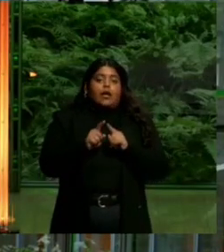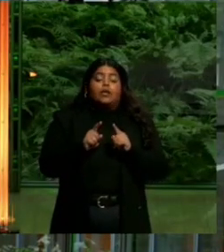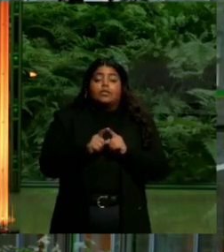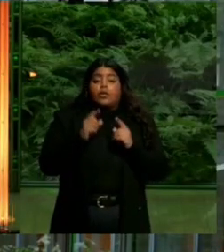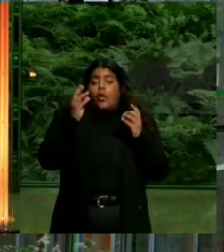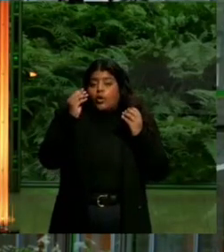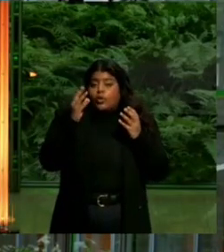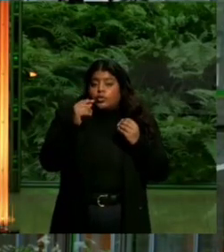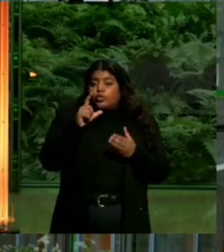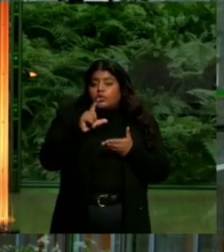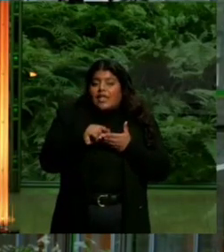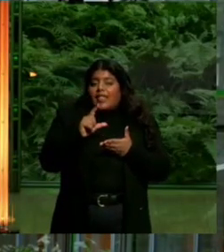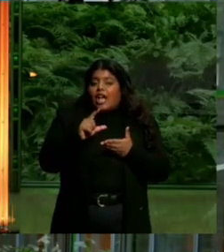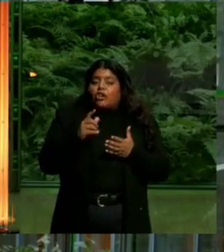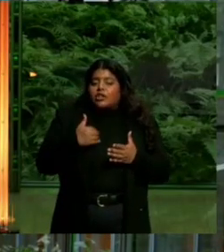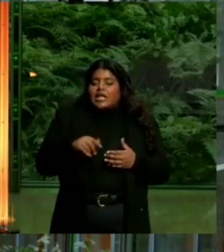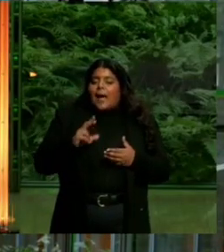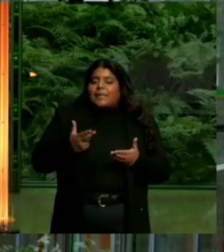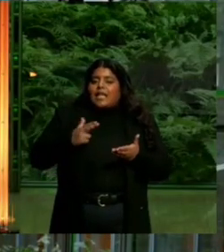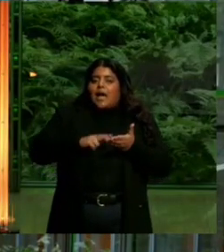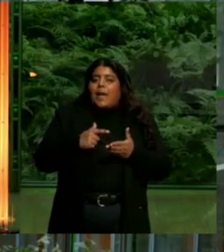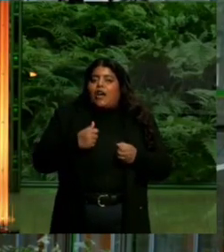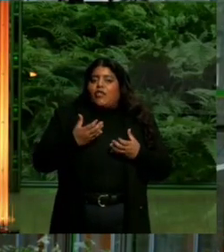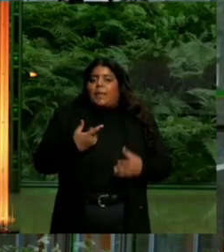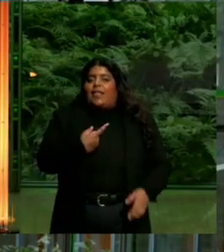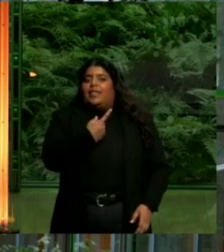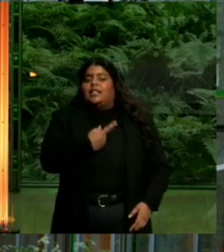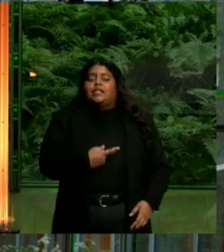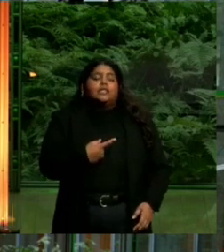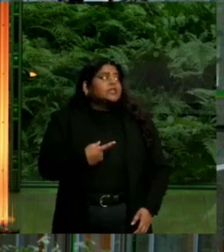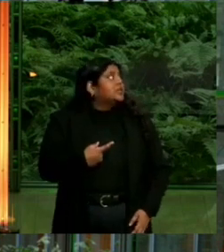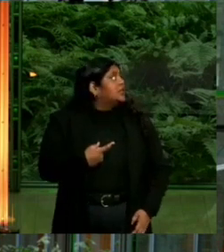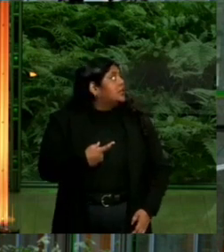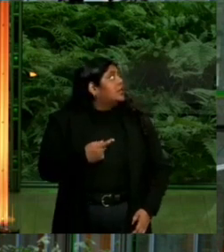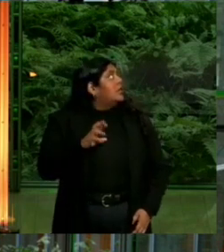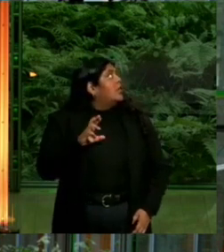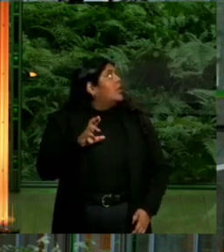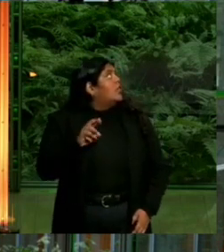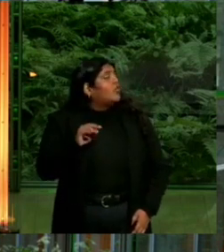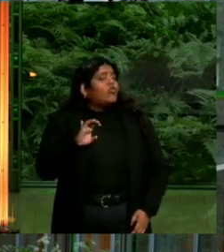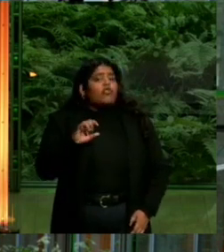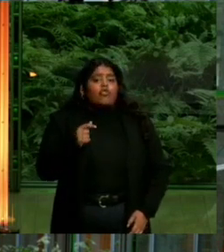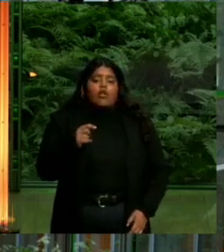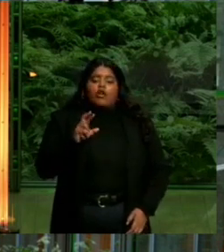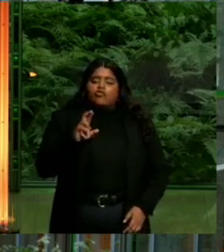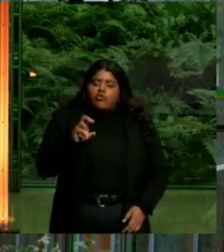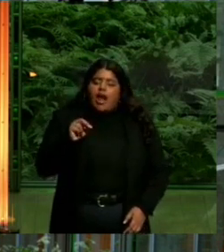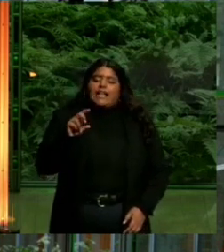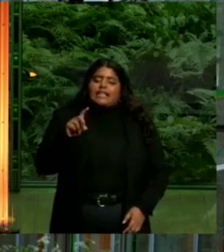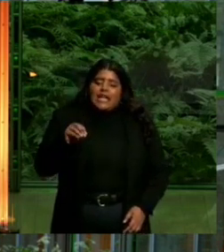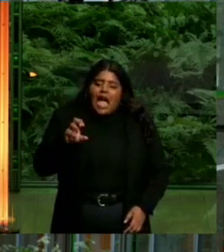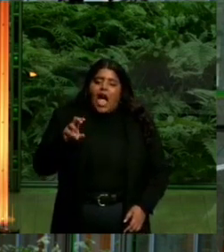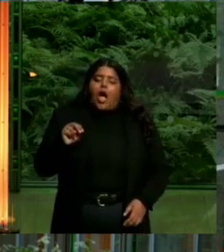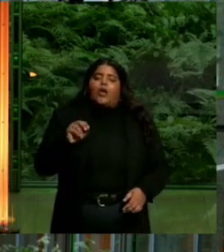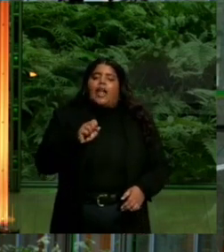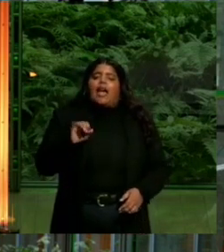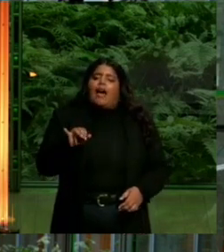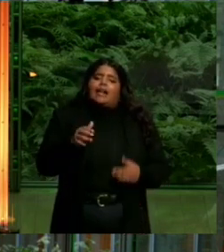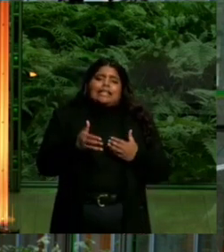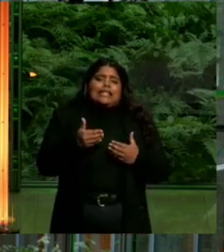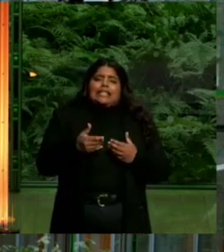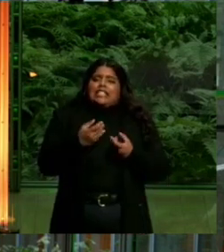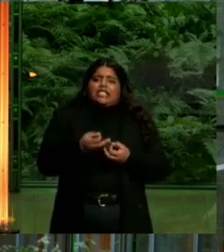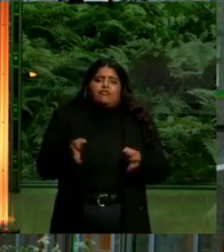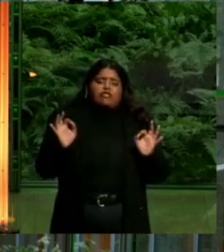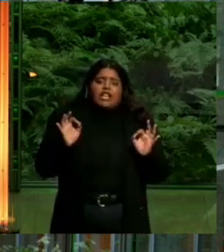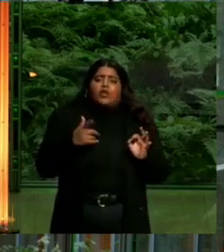I'm signed up for, but I recommend this one. Rundown AI has now become one that is easily readable. It's free. You can